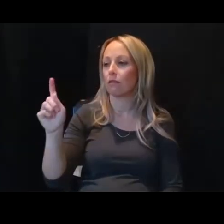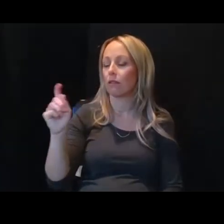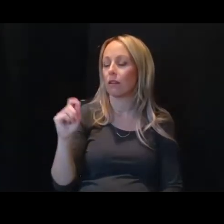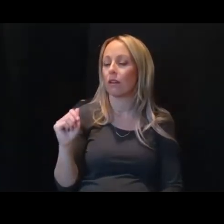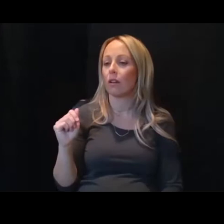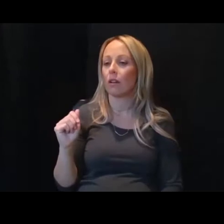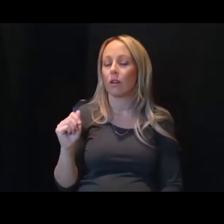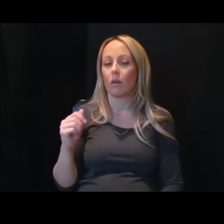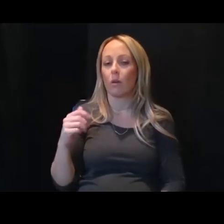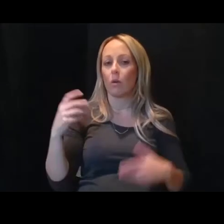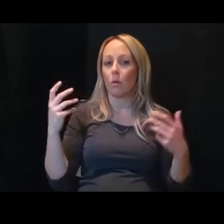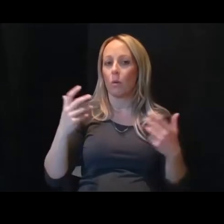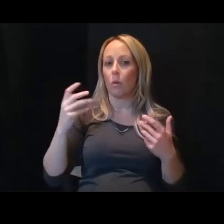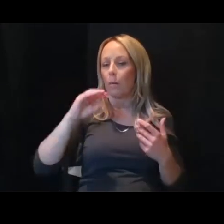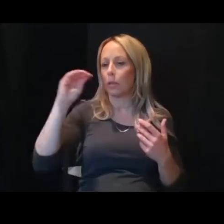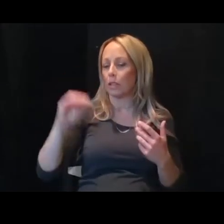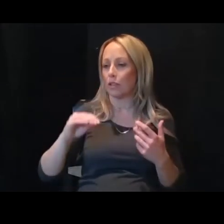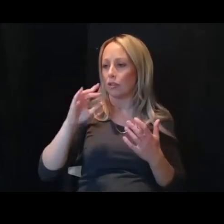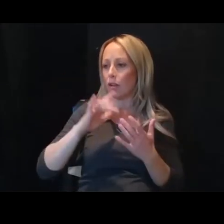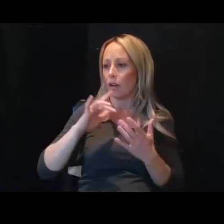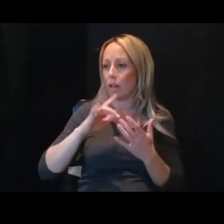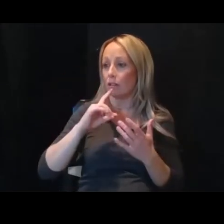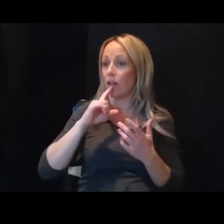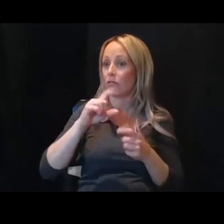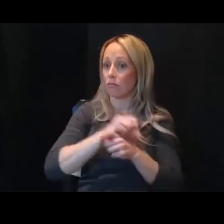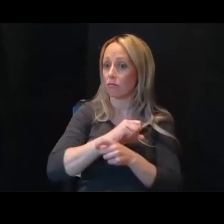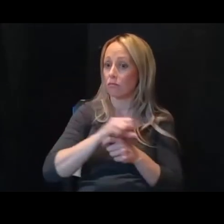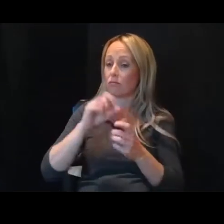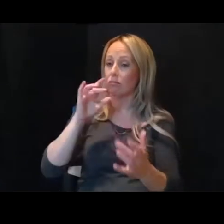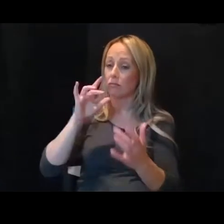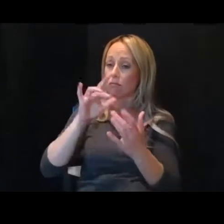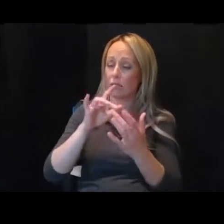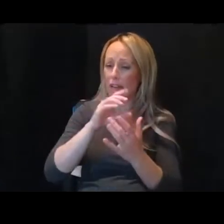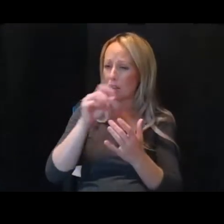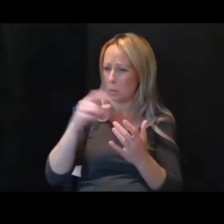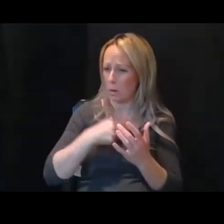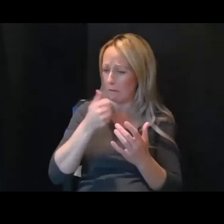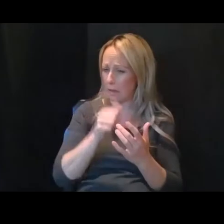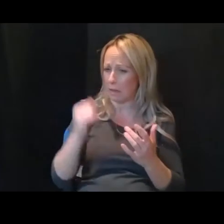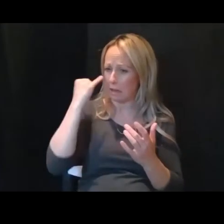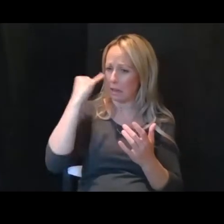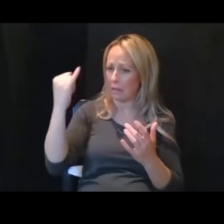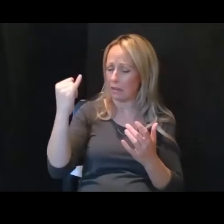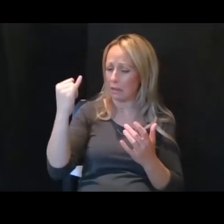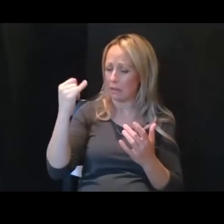What percentage of contacts are reached, and then do you have any idea of how many people refuse to give